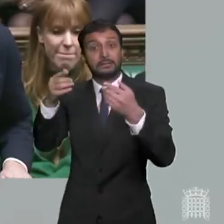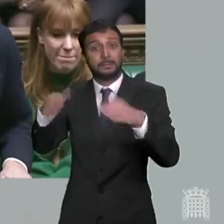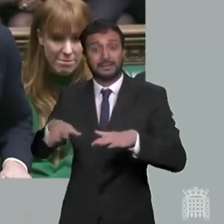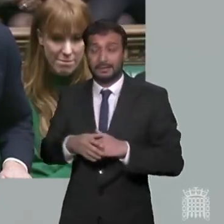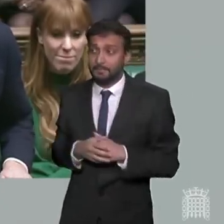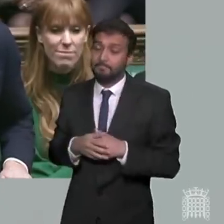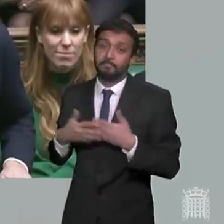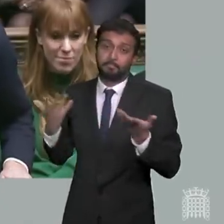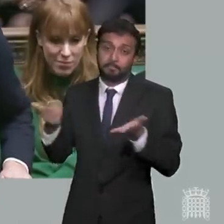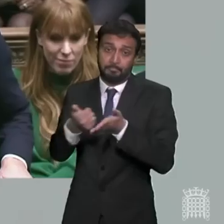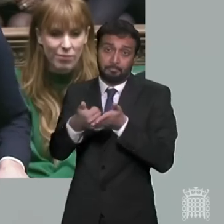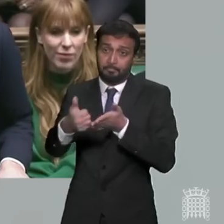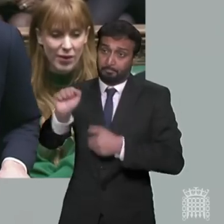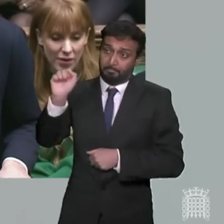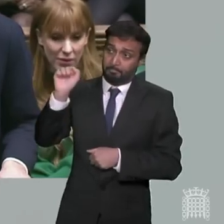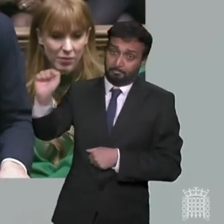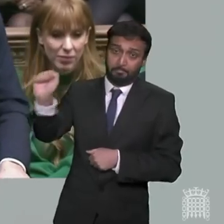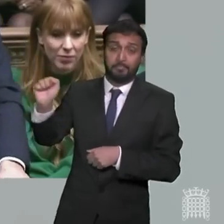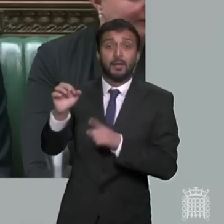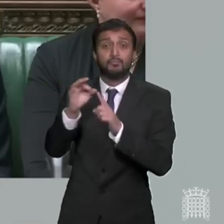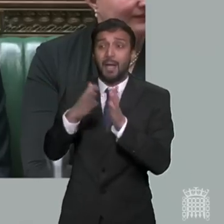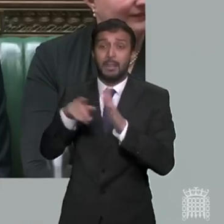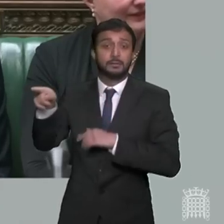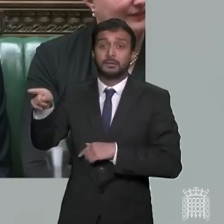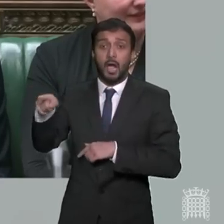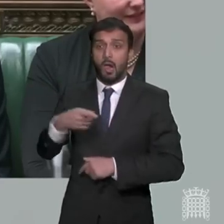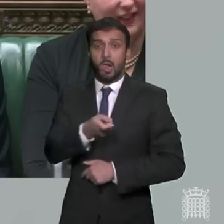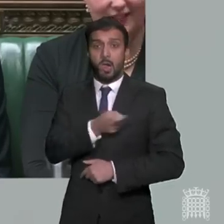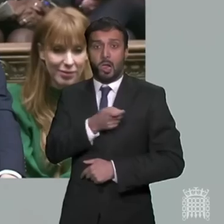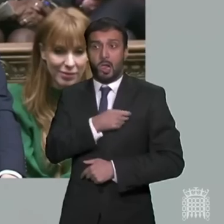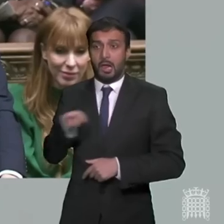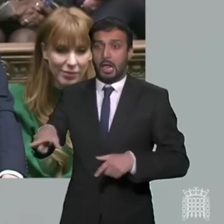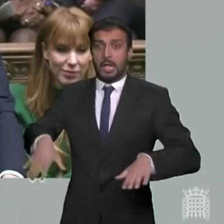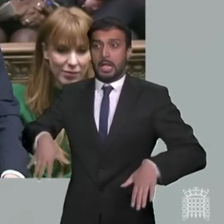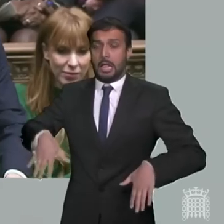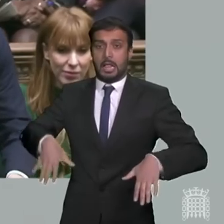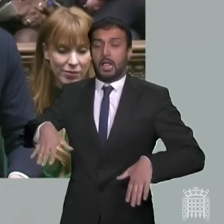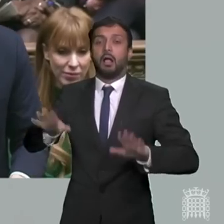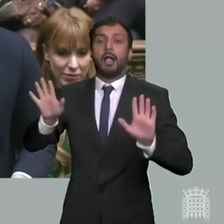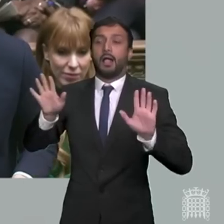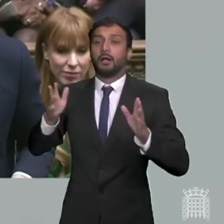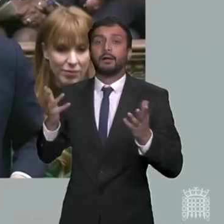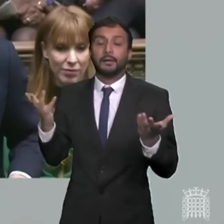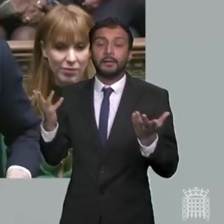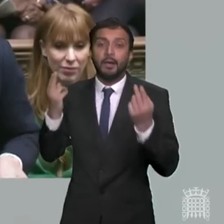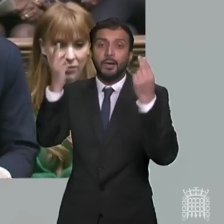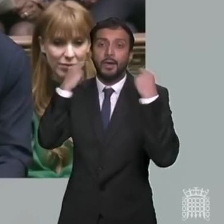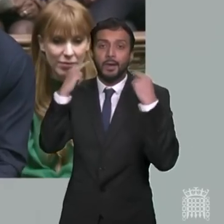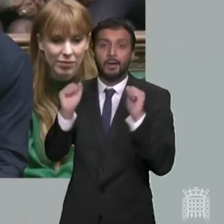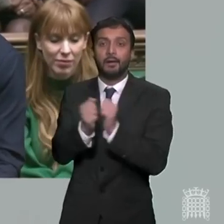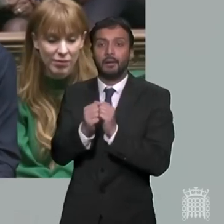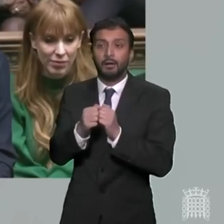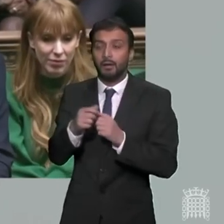Prime Minister wobbled. He did a grubby deal with a handful of his